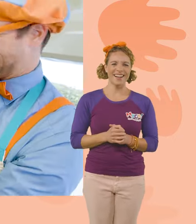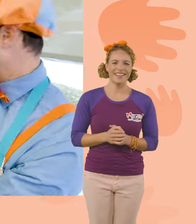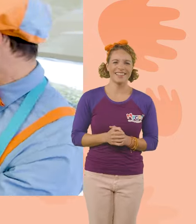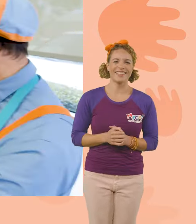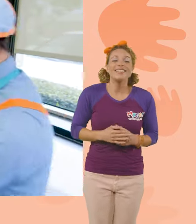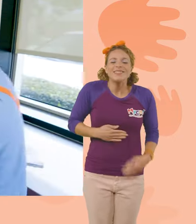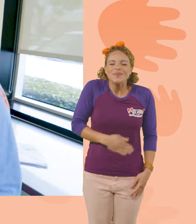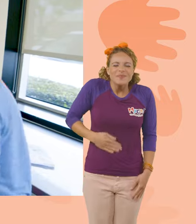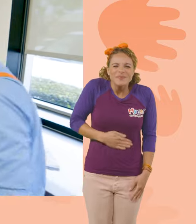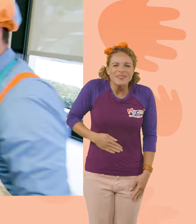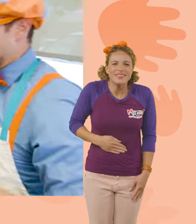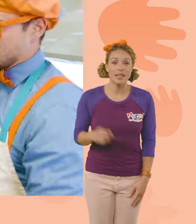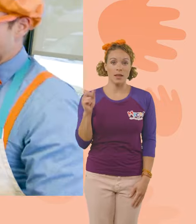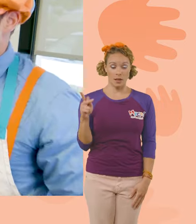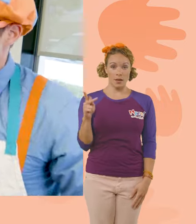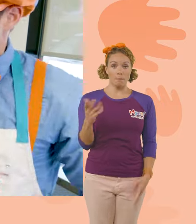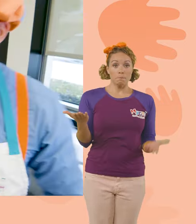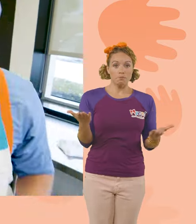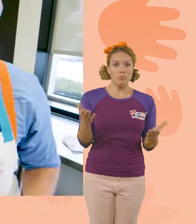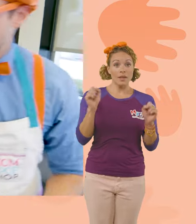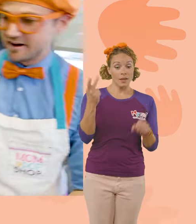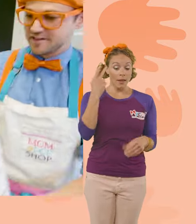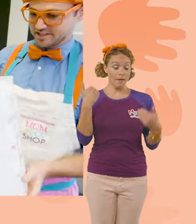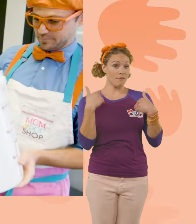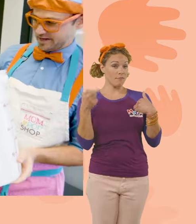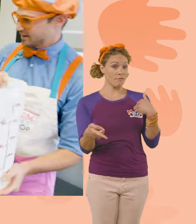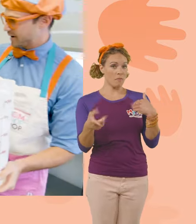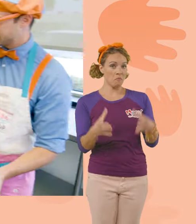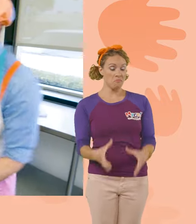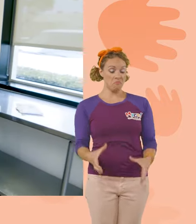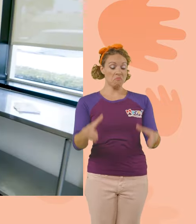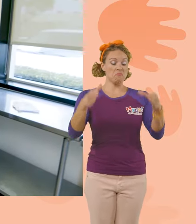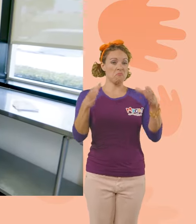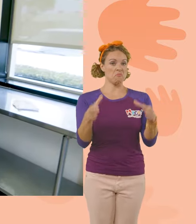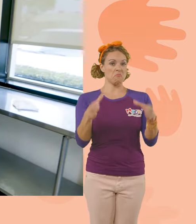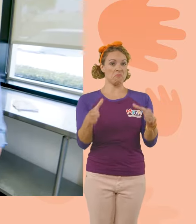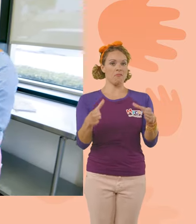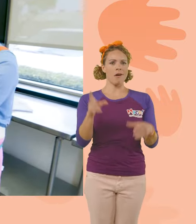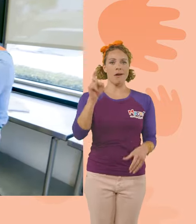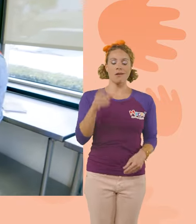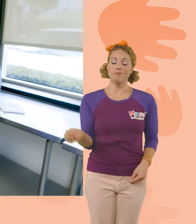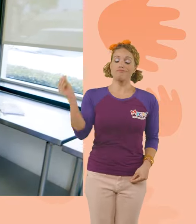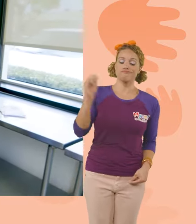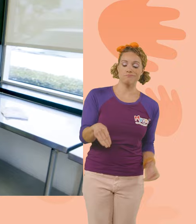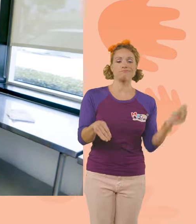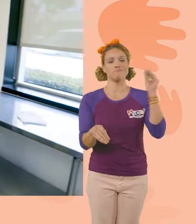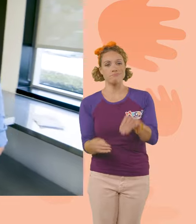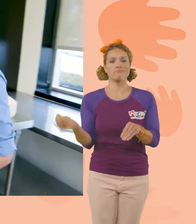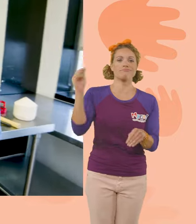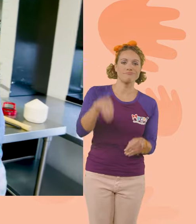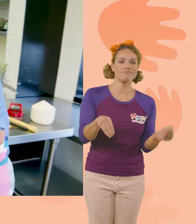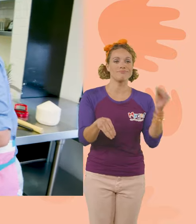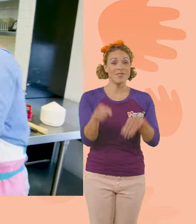pineapple. Yum. Okay, so you can see we have this big bucket right here and we need to put a lot of the